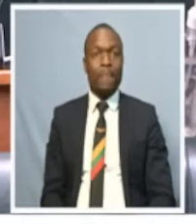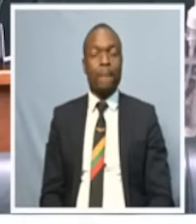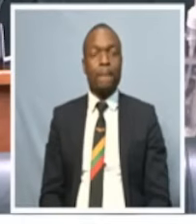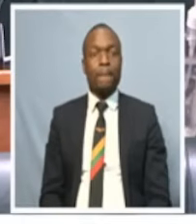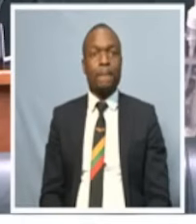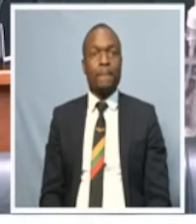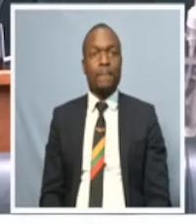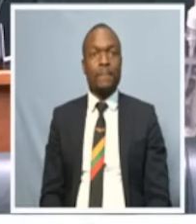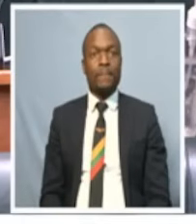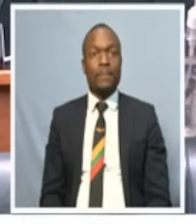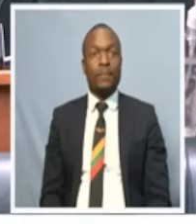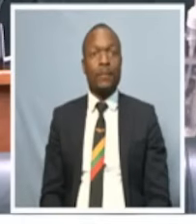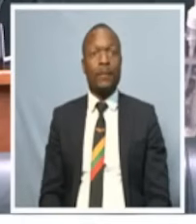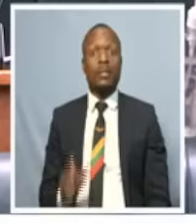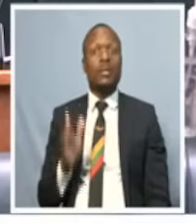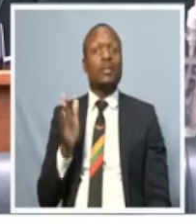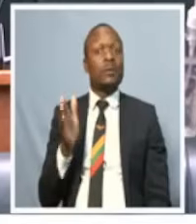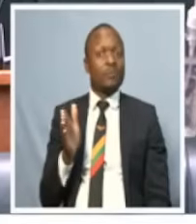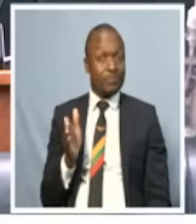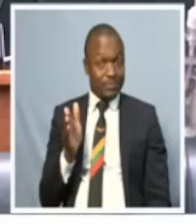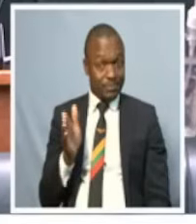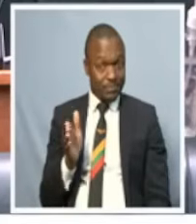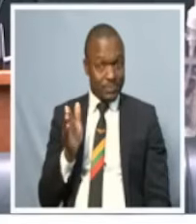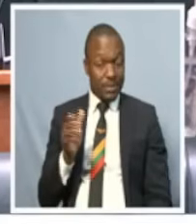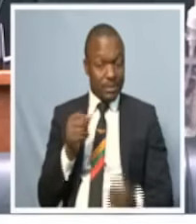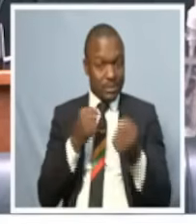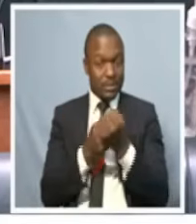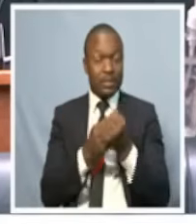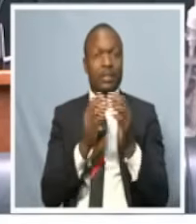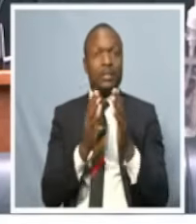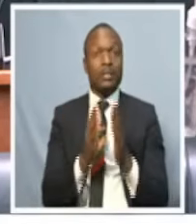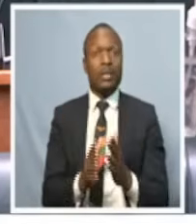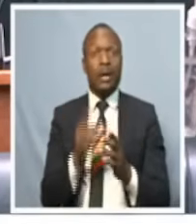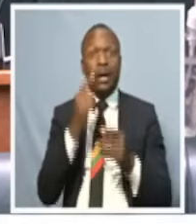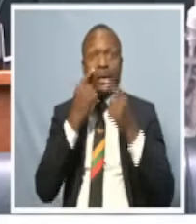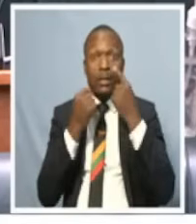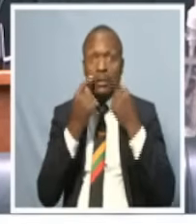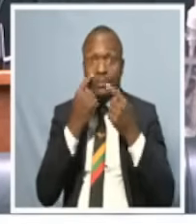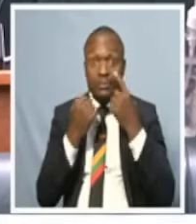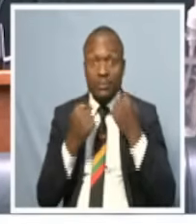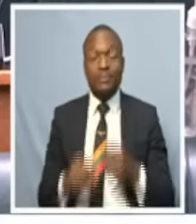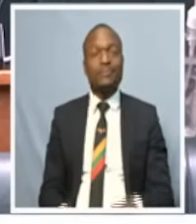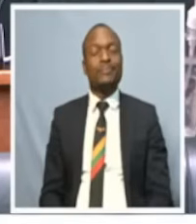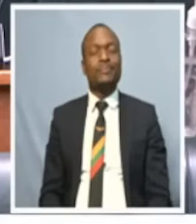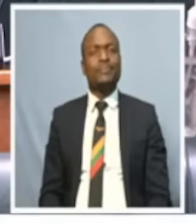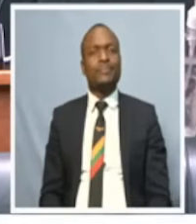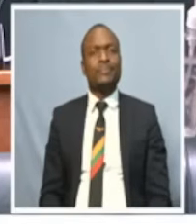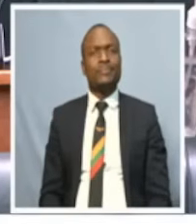the UPND cadres are crying